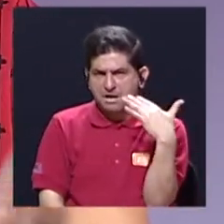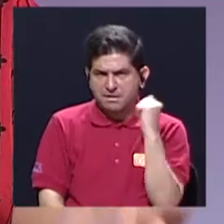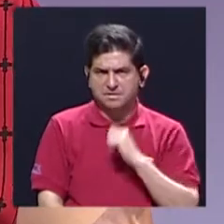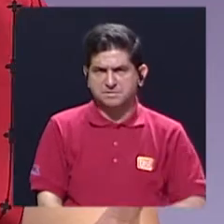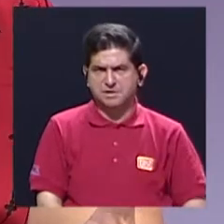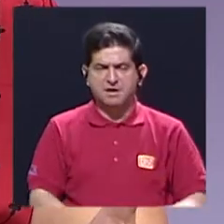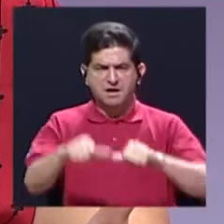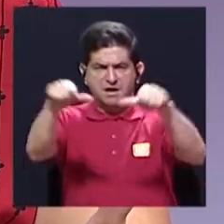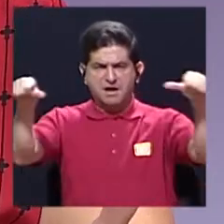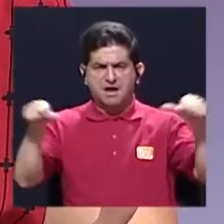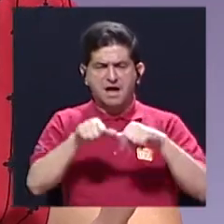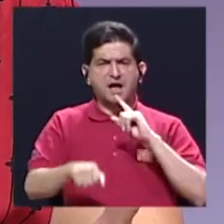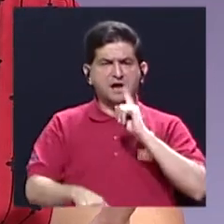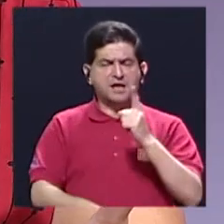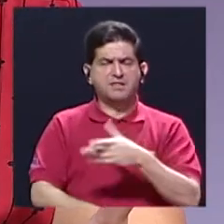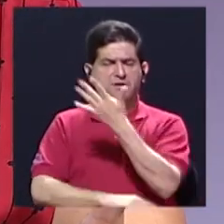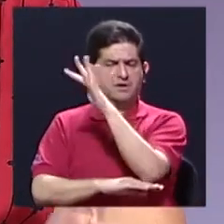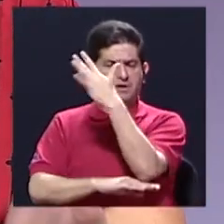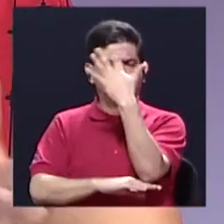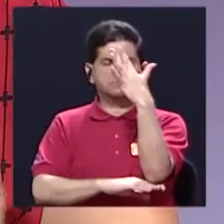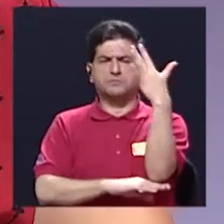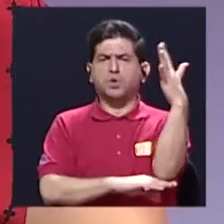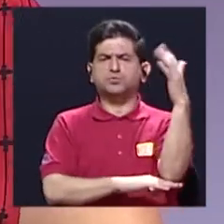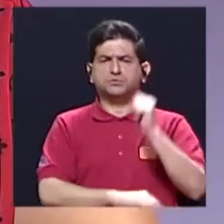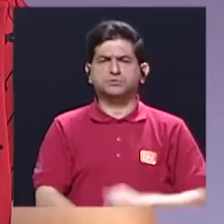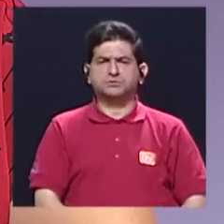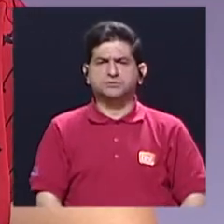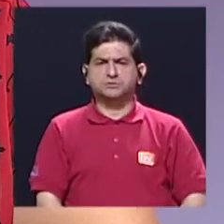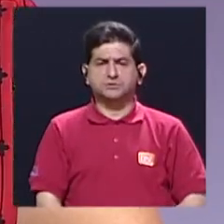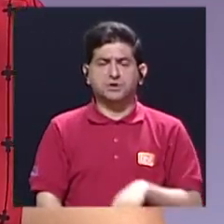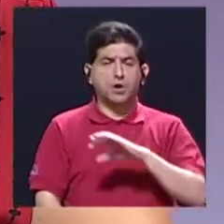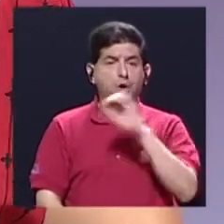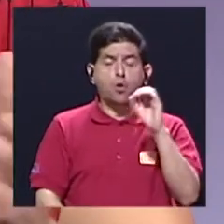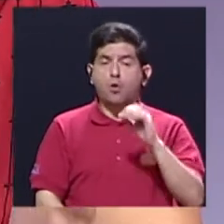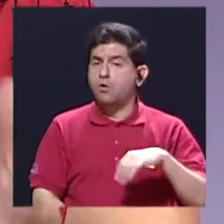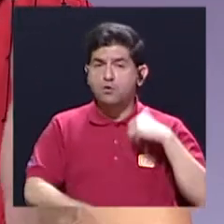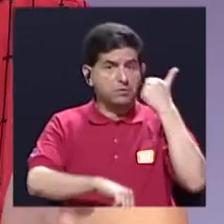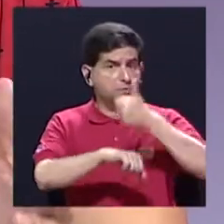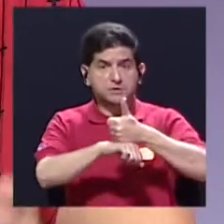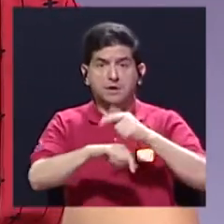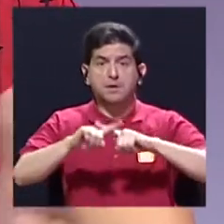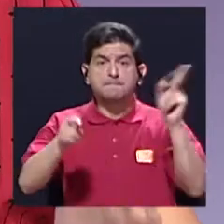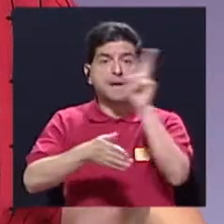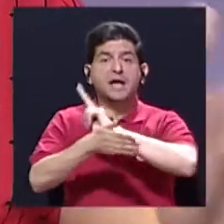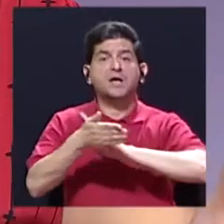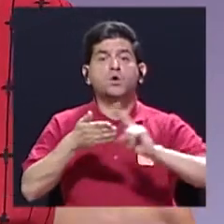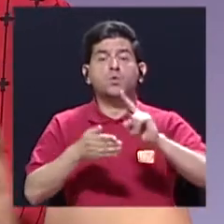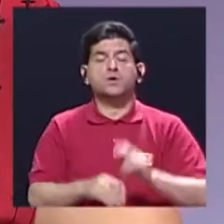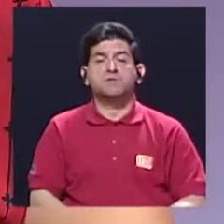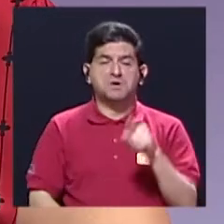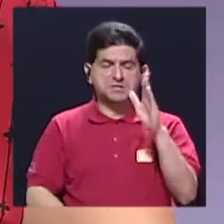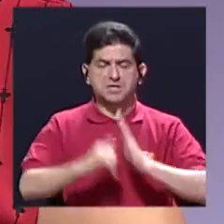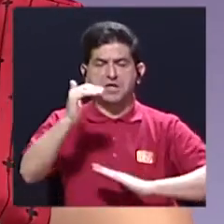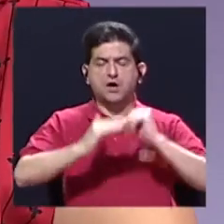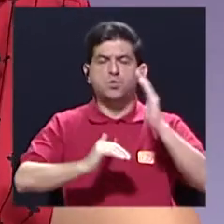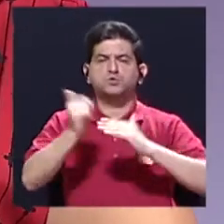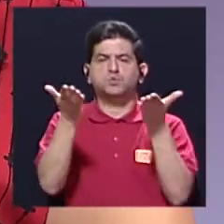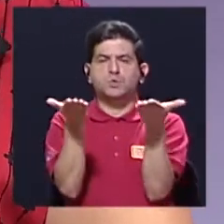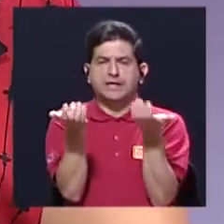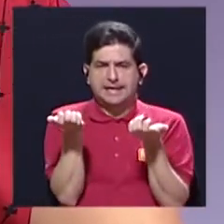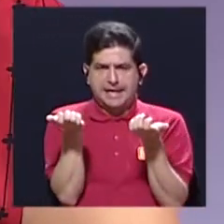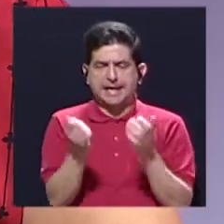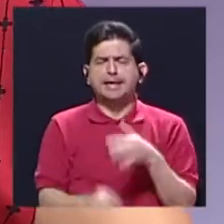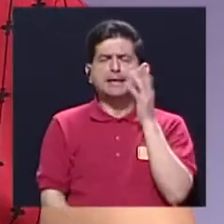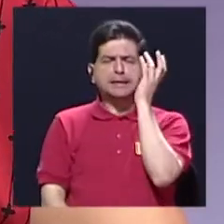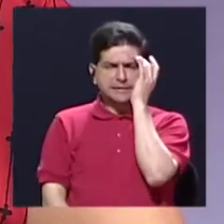is a area declared of forest, or a area without defining, but that the U apparently will build. So,